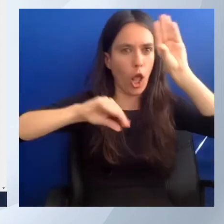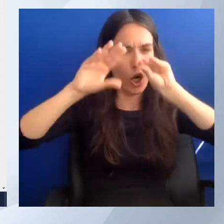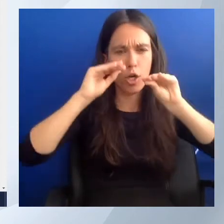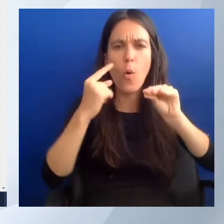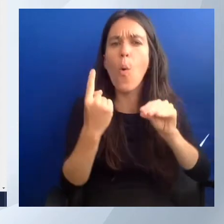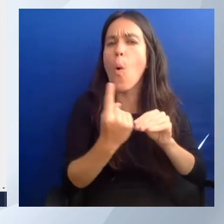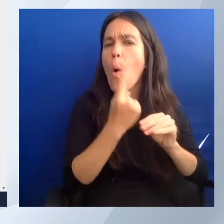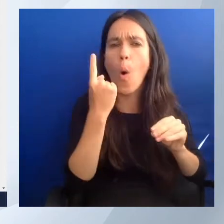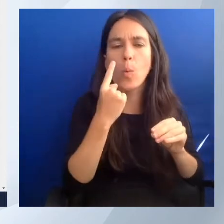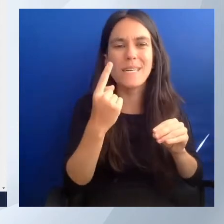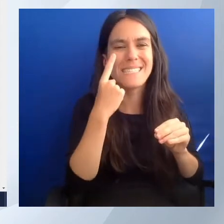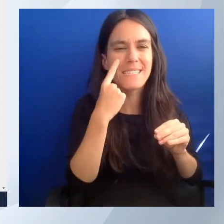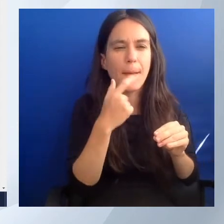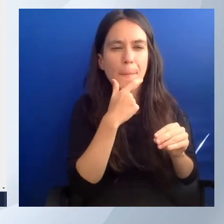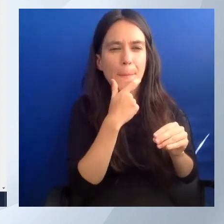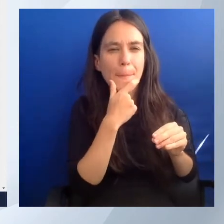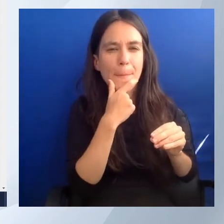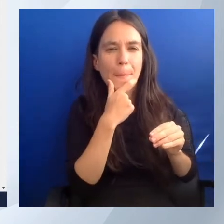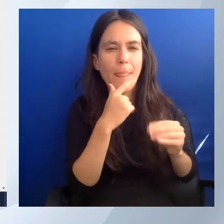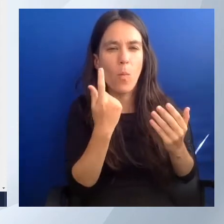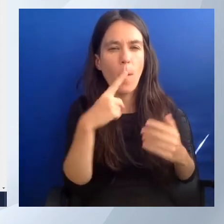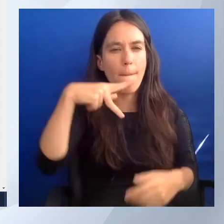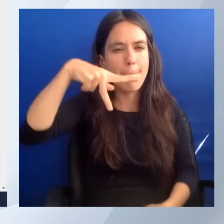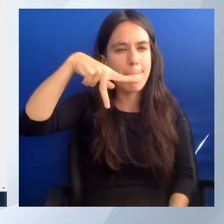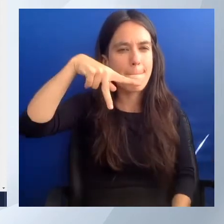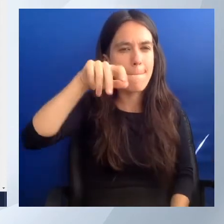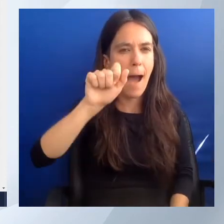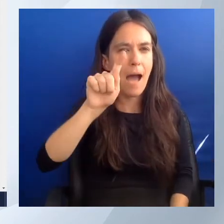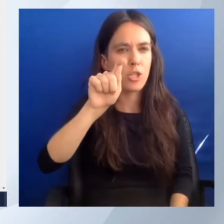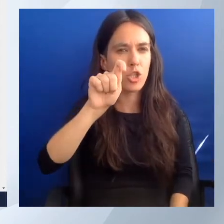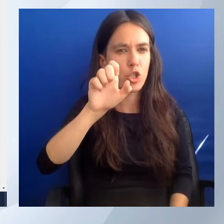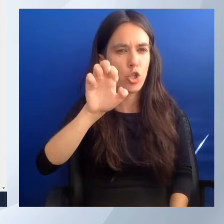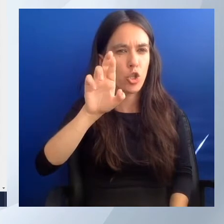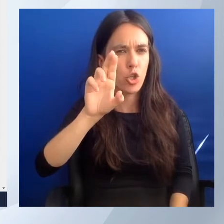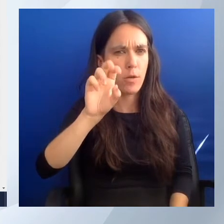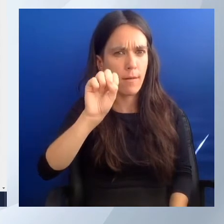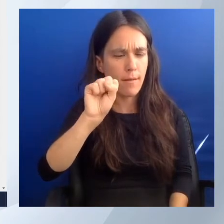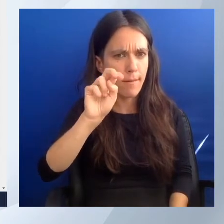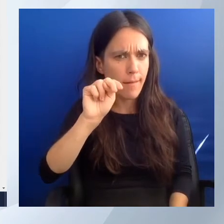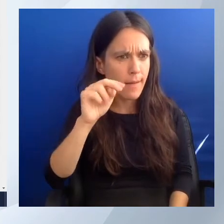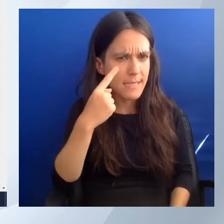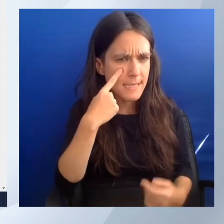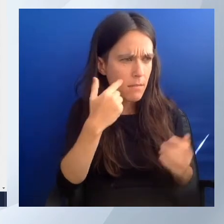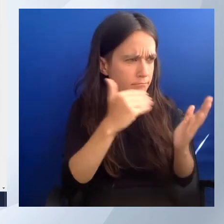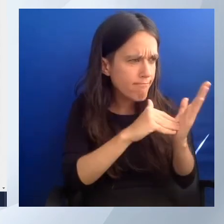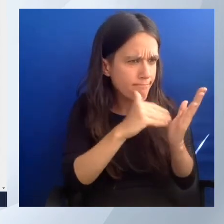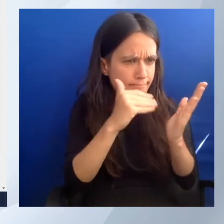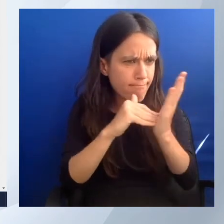a pattern in your data and explaining the outcome to the user. So